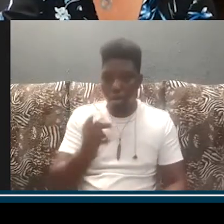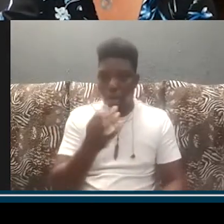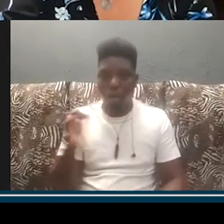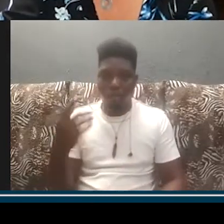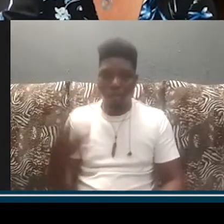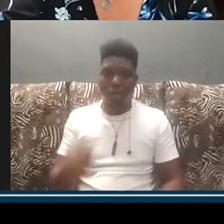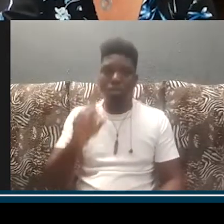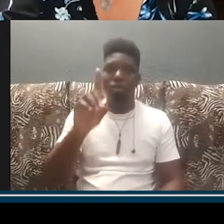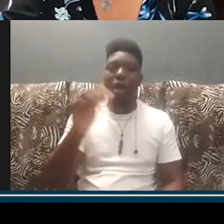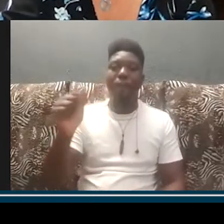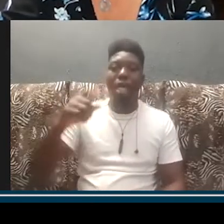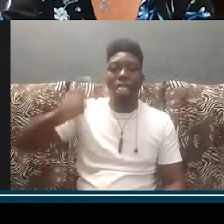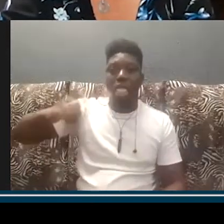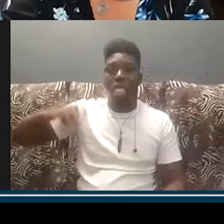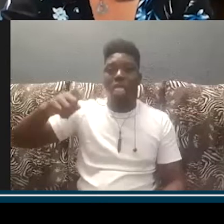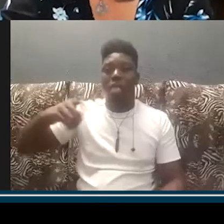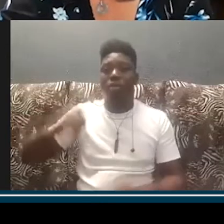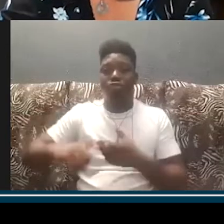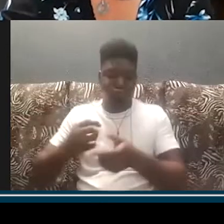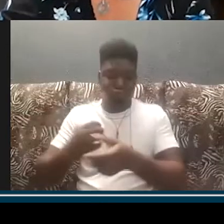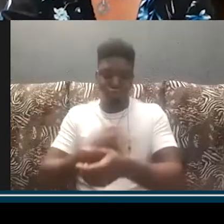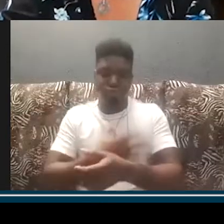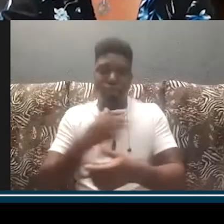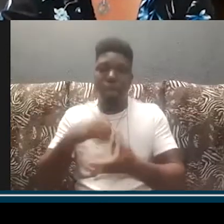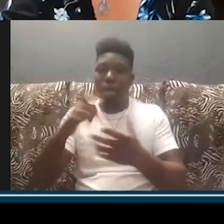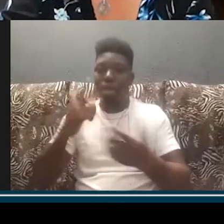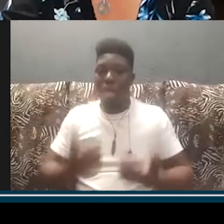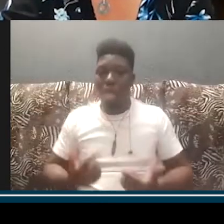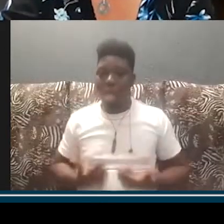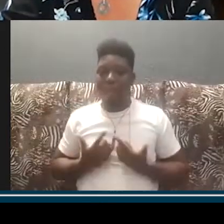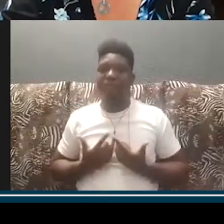your life. Why do you think that is? Well,